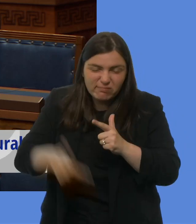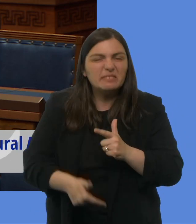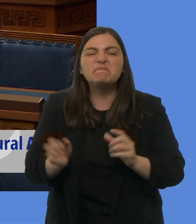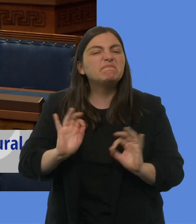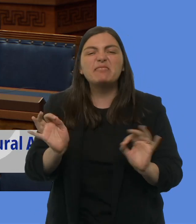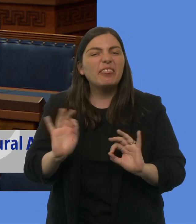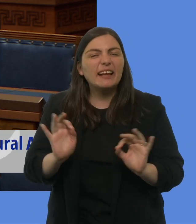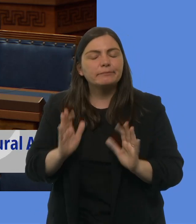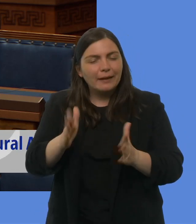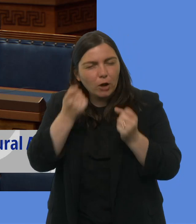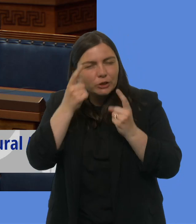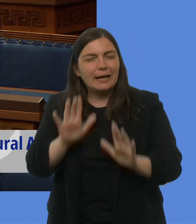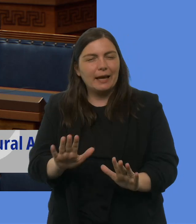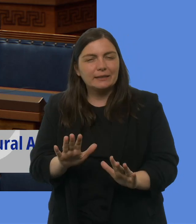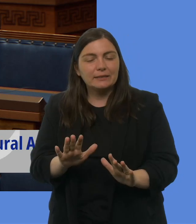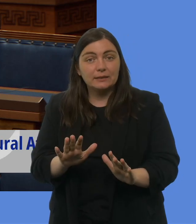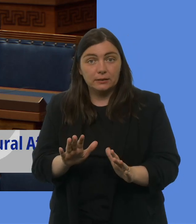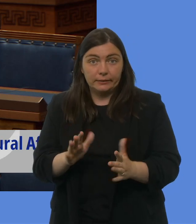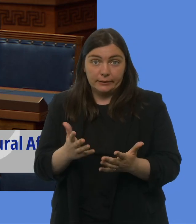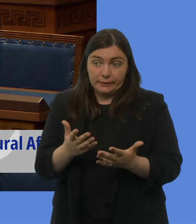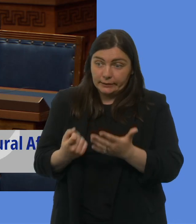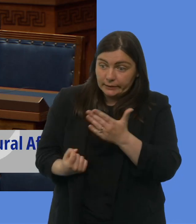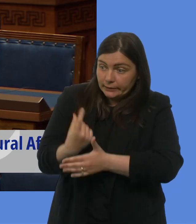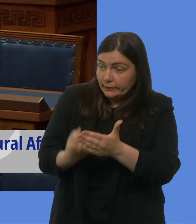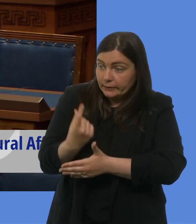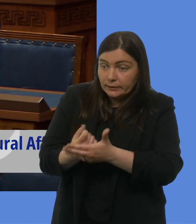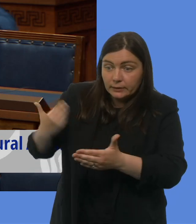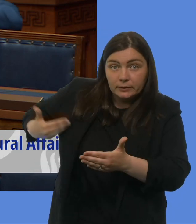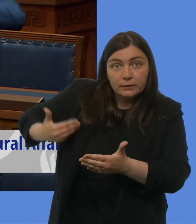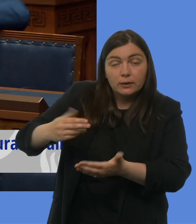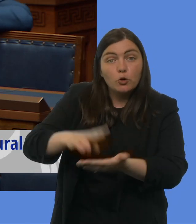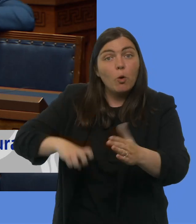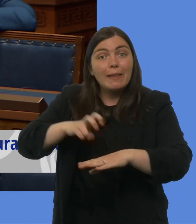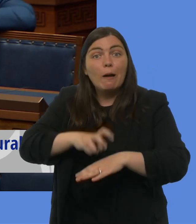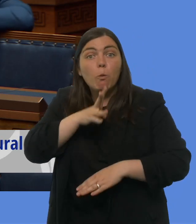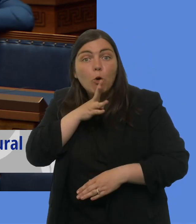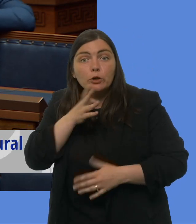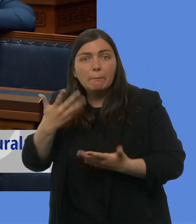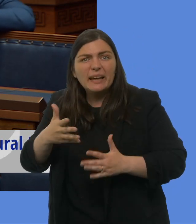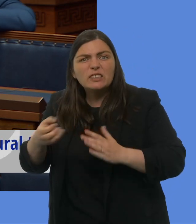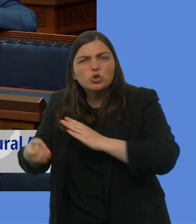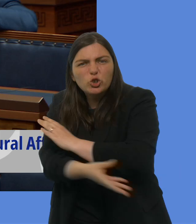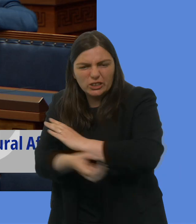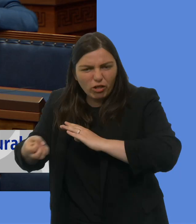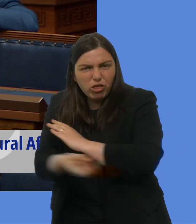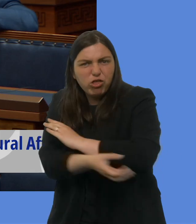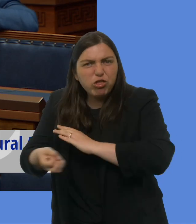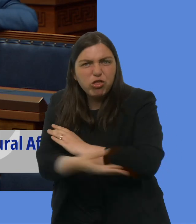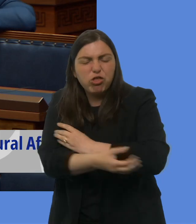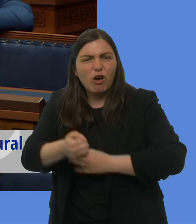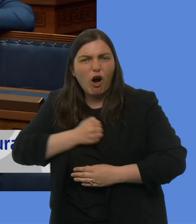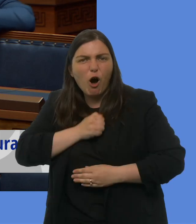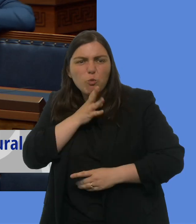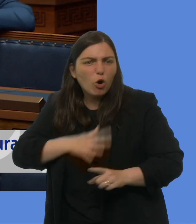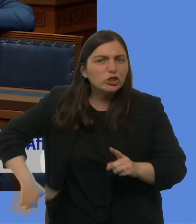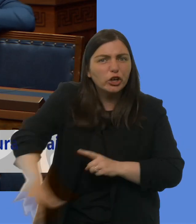many instances, Northern Ireland Water is getting a buy ball for pumping sewage into our waterways. I